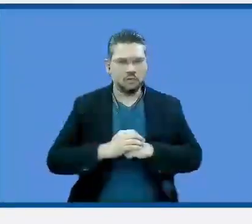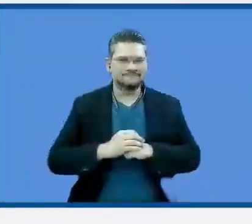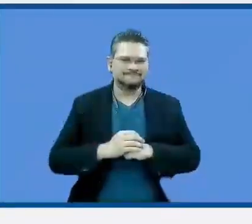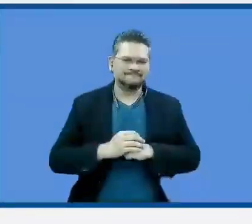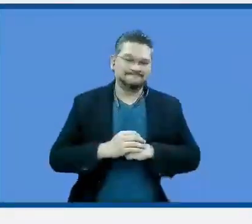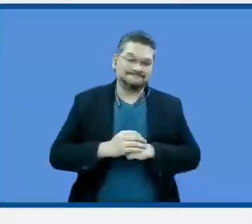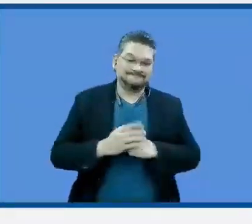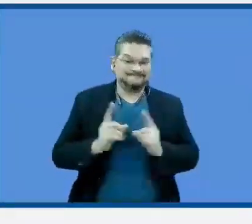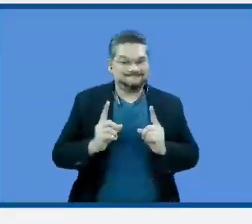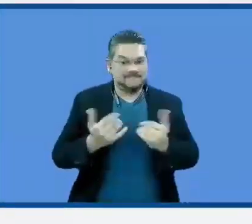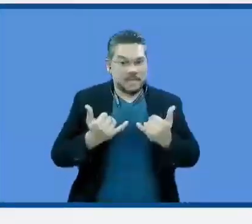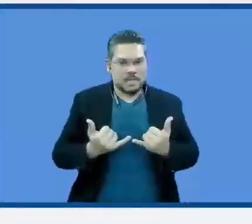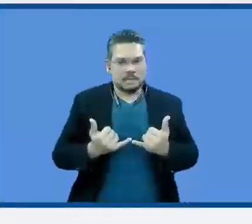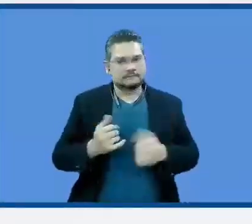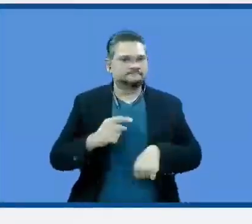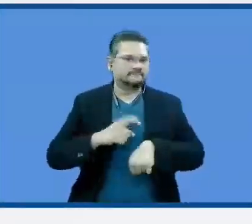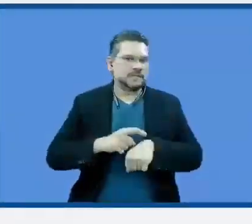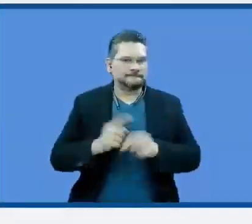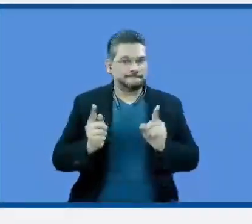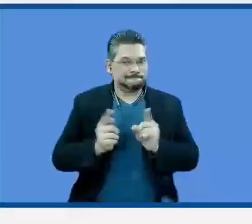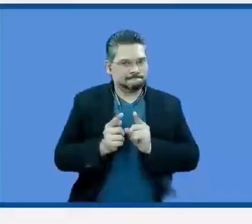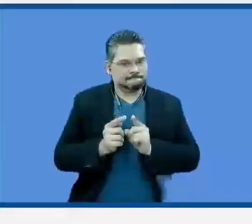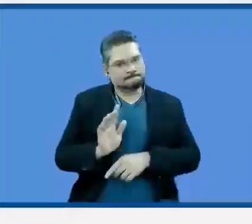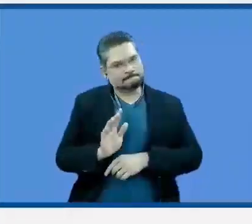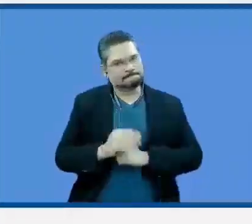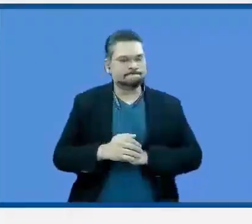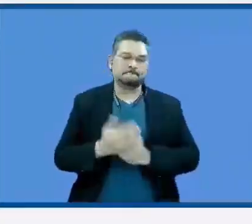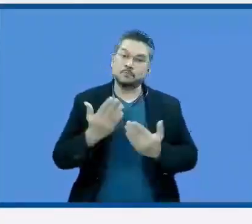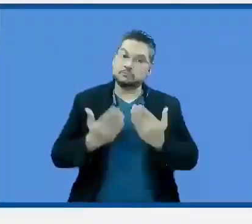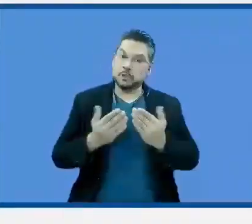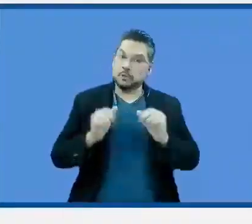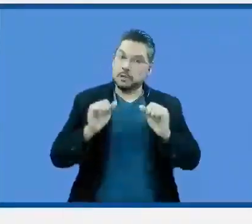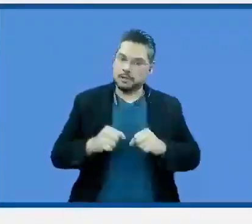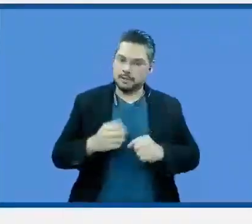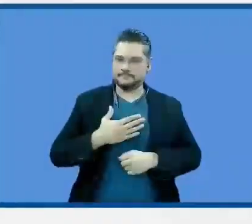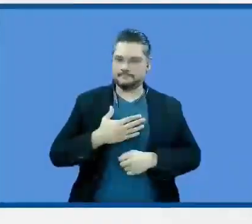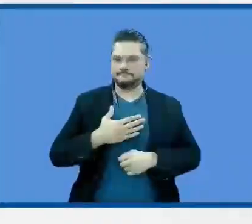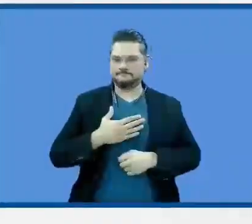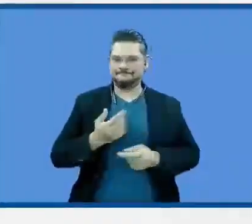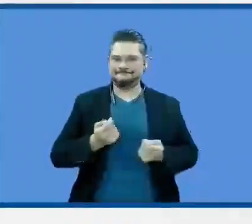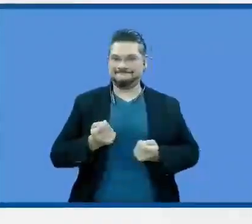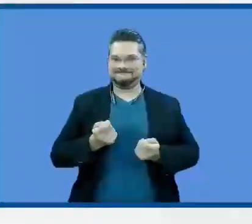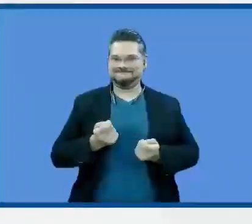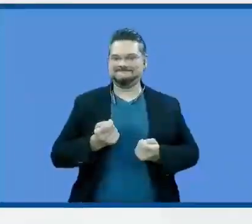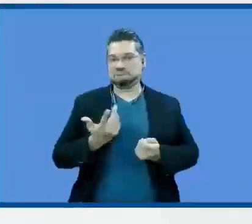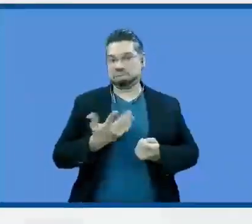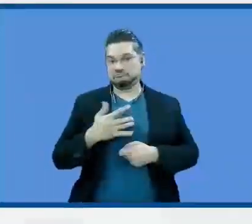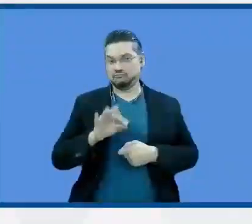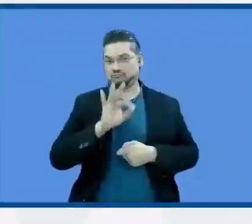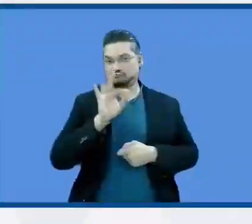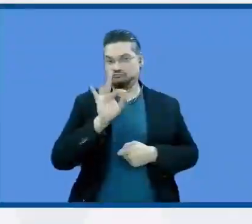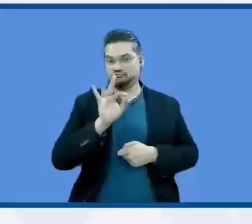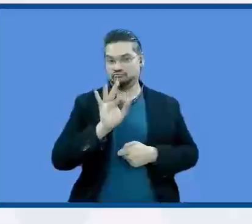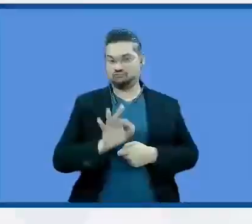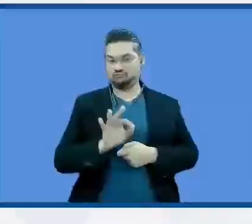for questions, I'd like to, if I may, use my privilege as moderator to address a question to our